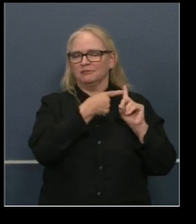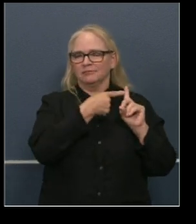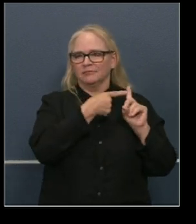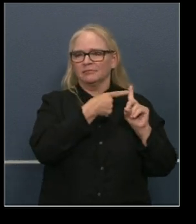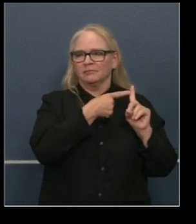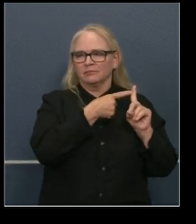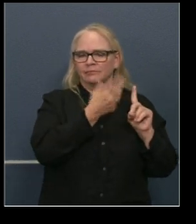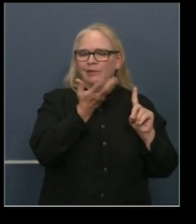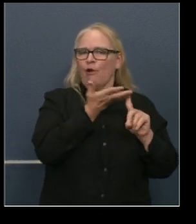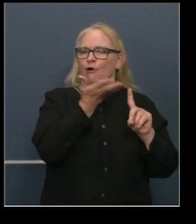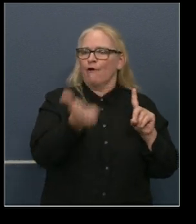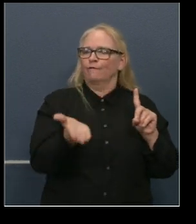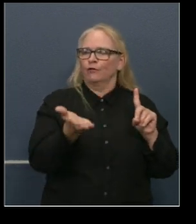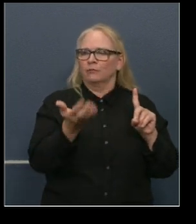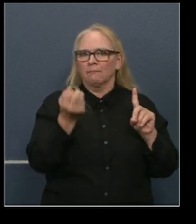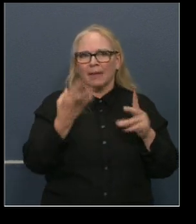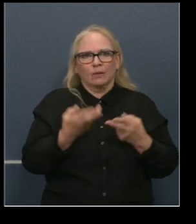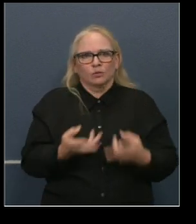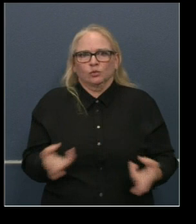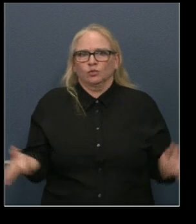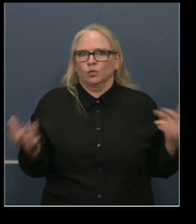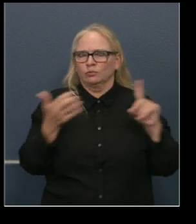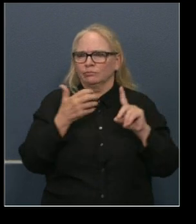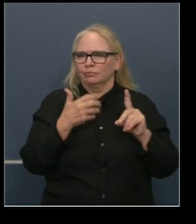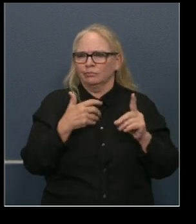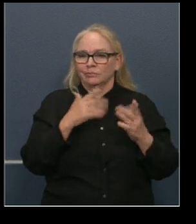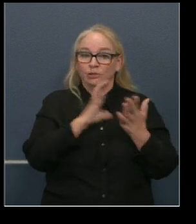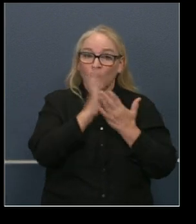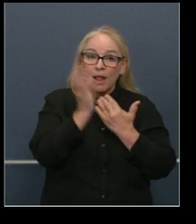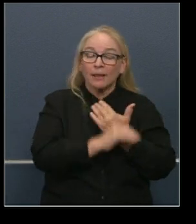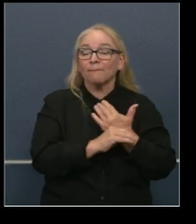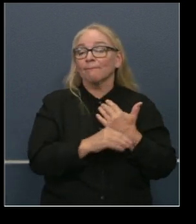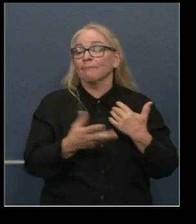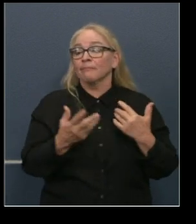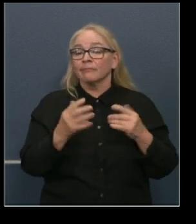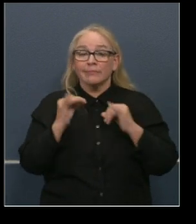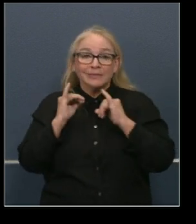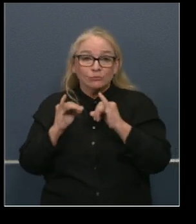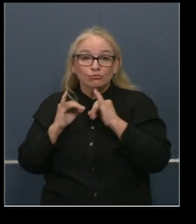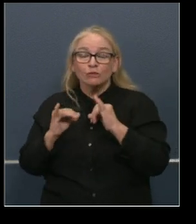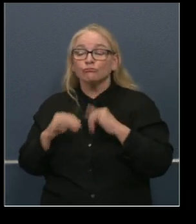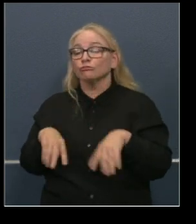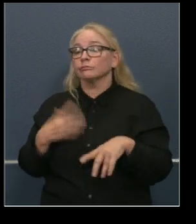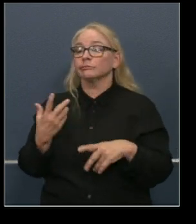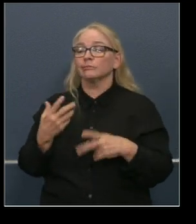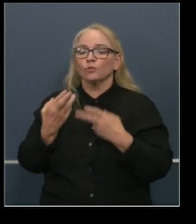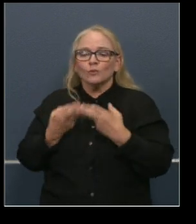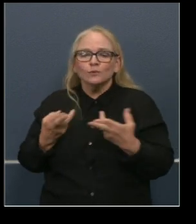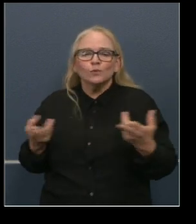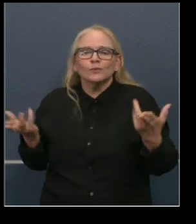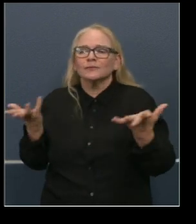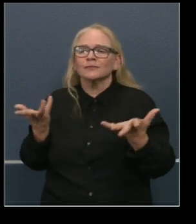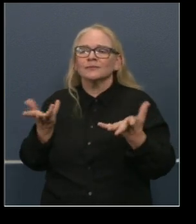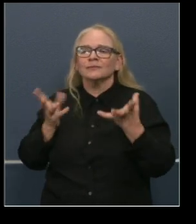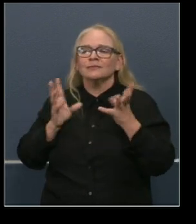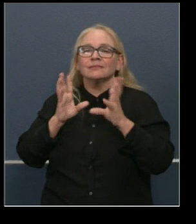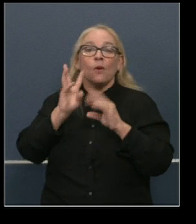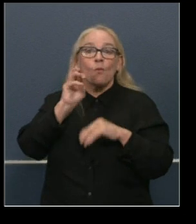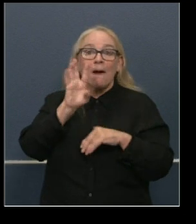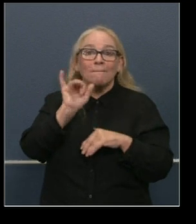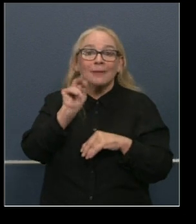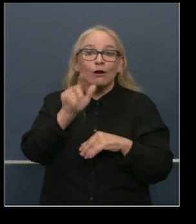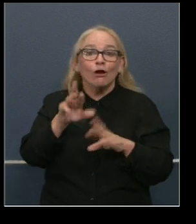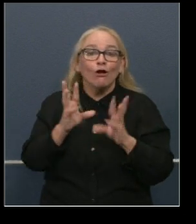wide variety of resources, including curriculum resources, instructional resources, and webinars to